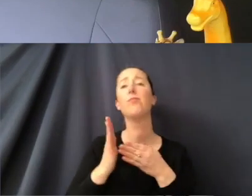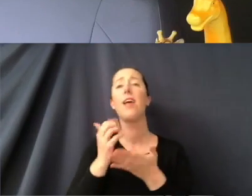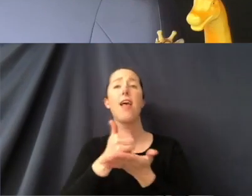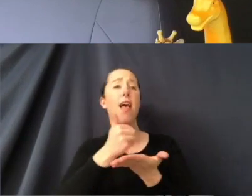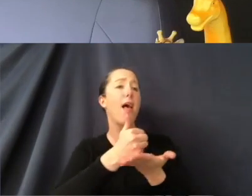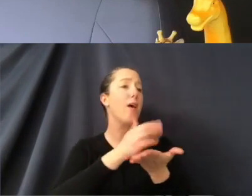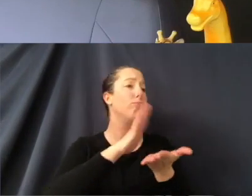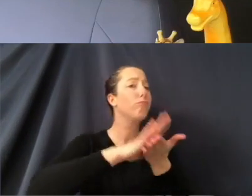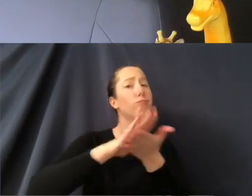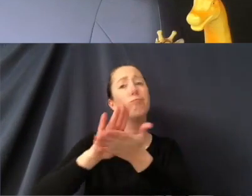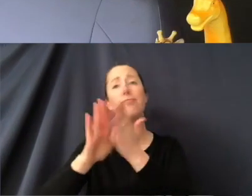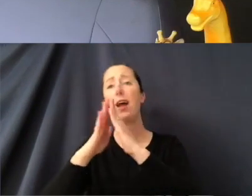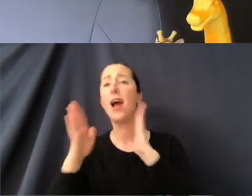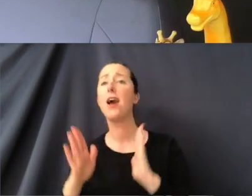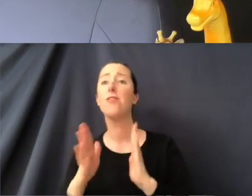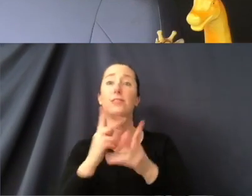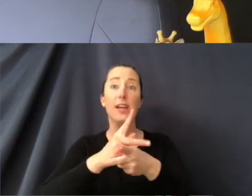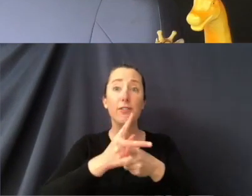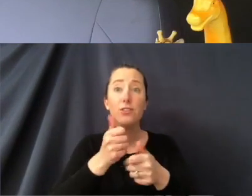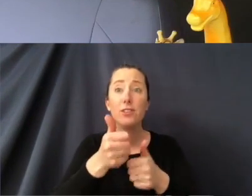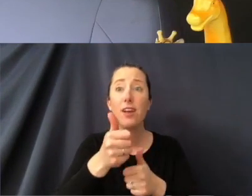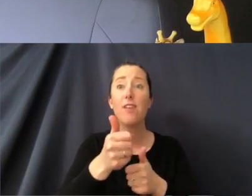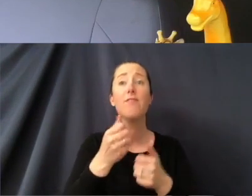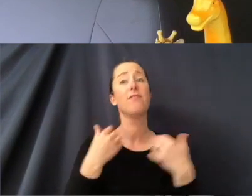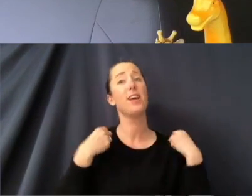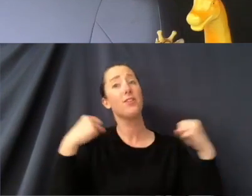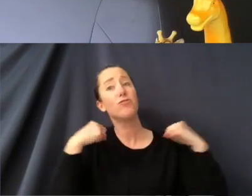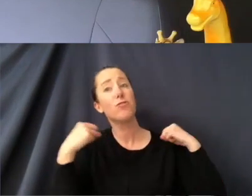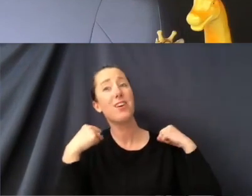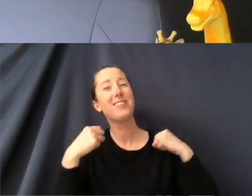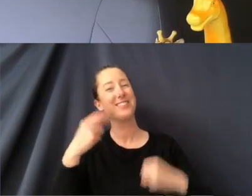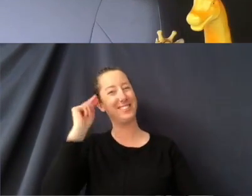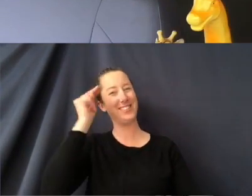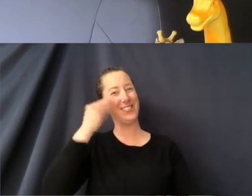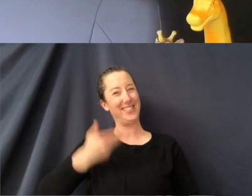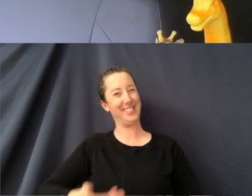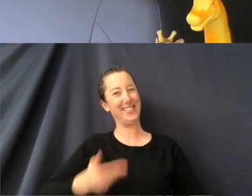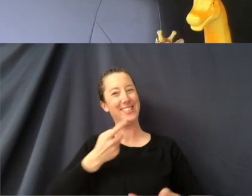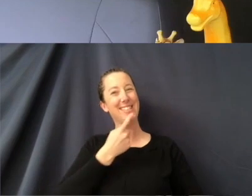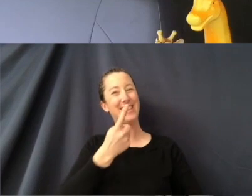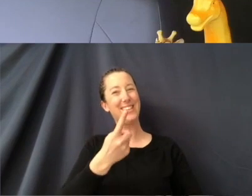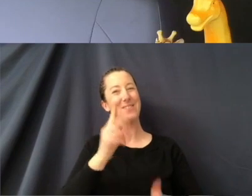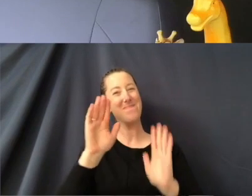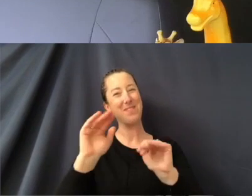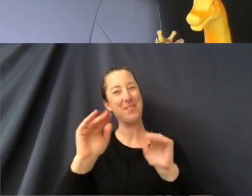Take care of yourself. Get some exercise. Mr. Nogar saying bye-bye.